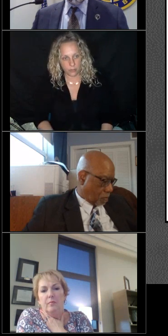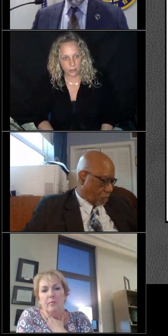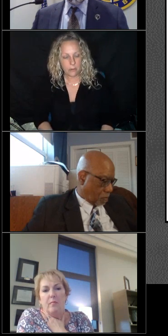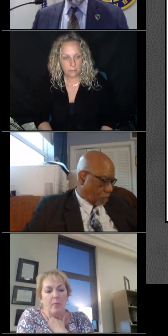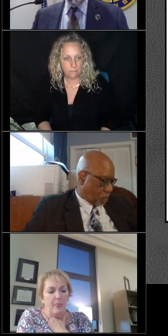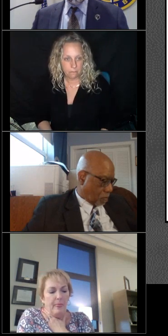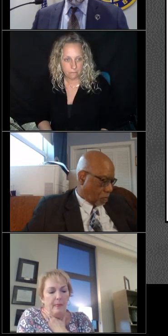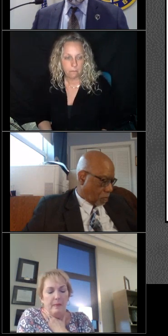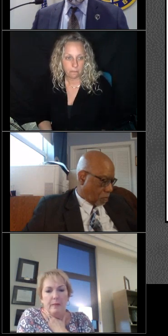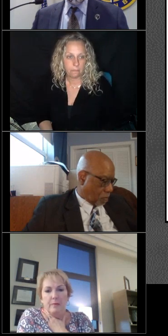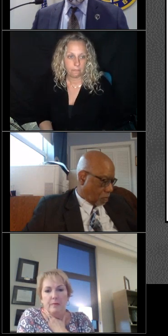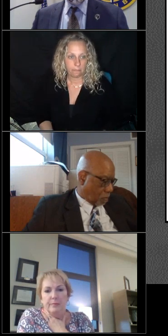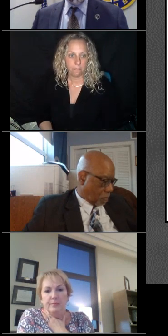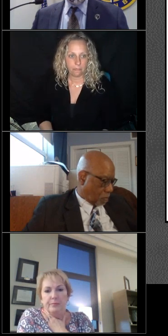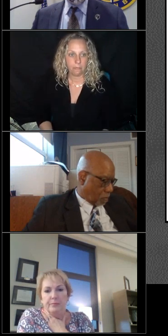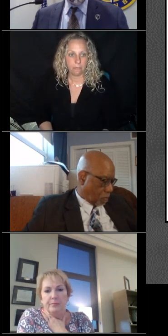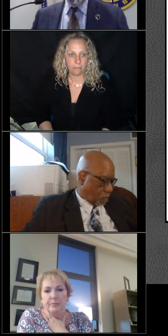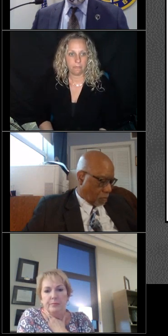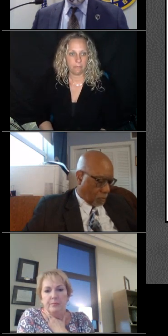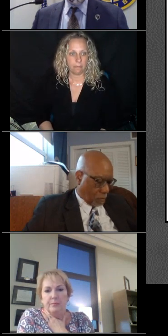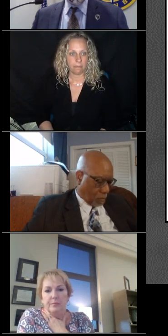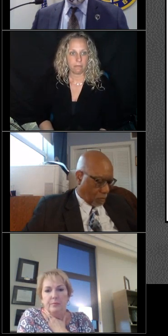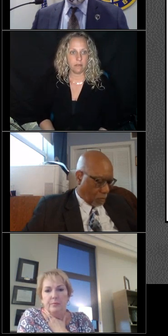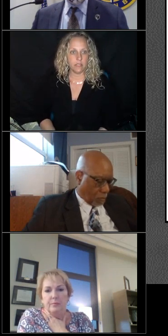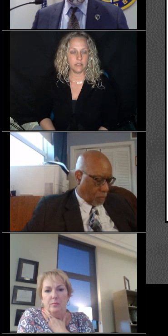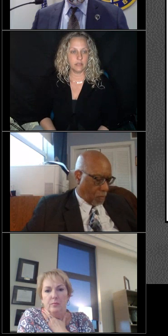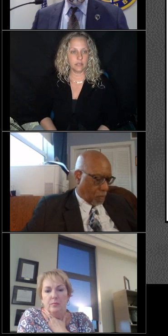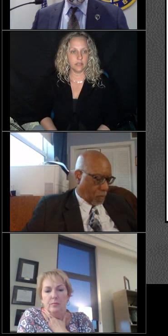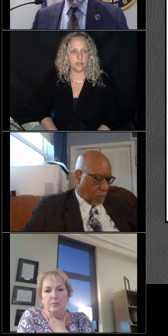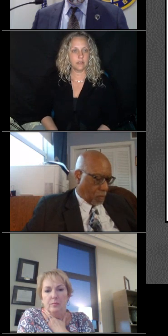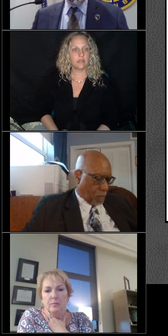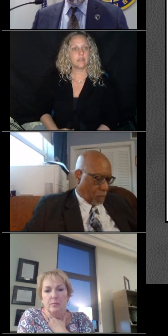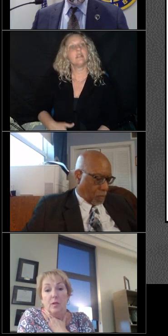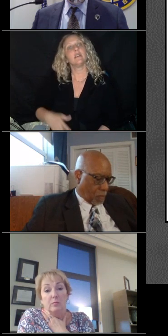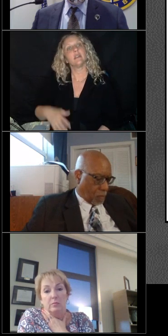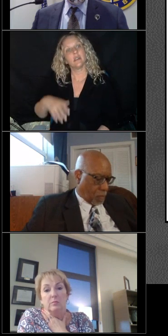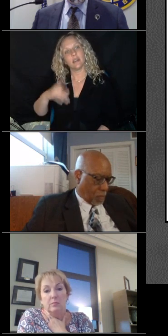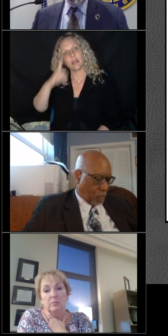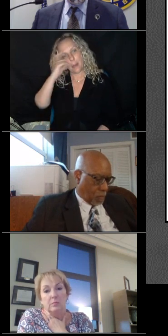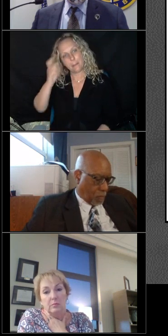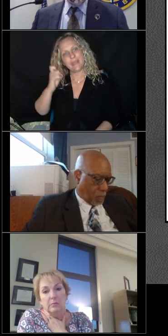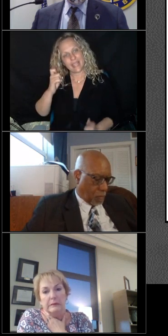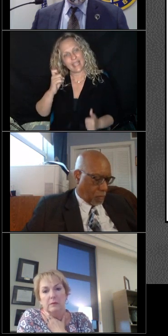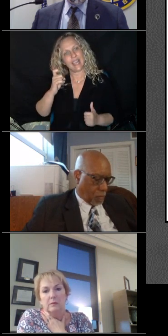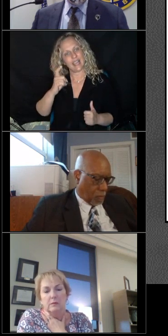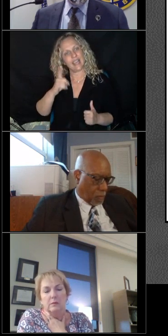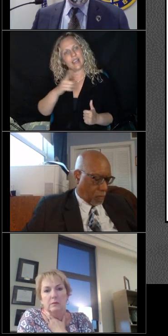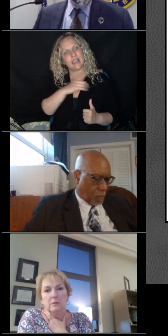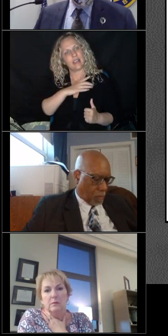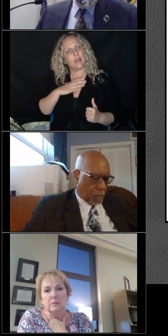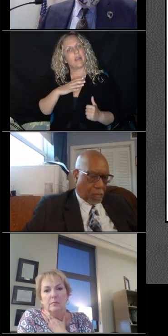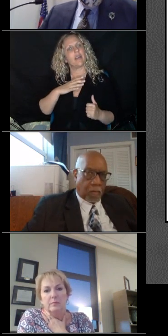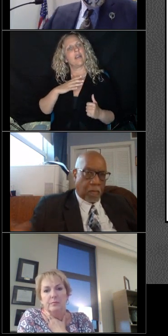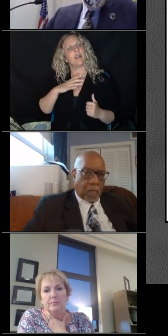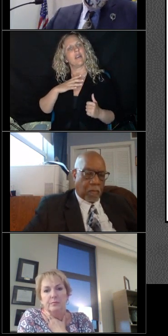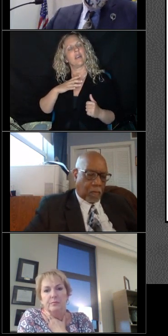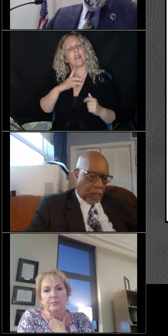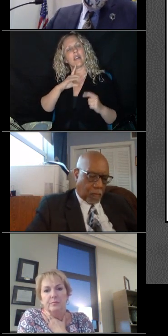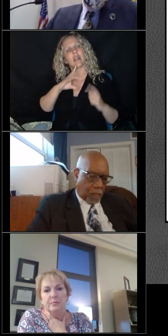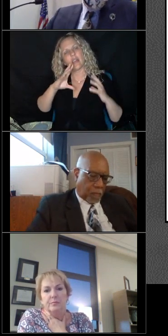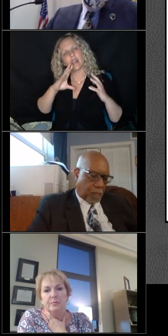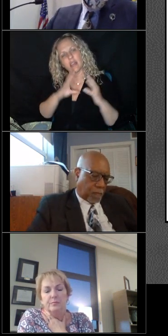within all those communities recognize this particular new flag for their community. So that was one of the reasons we were trying to preserve that